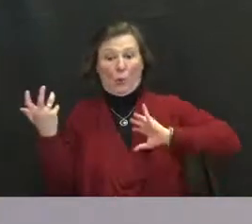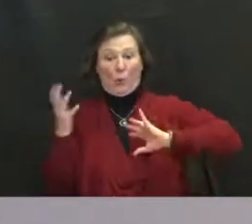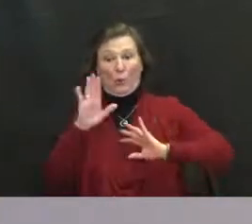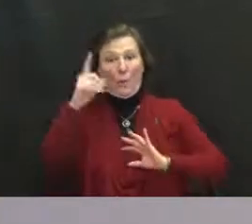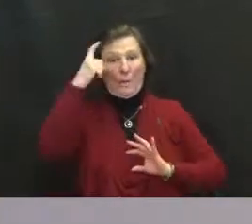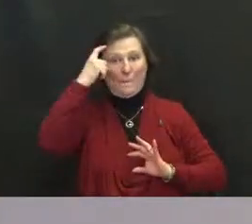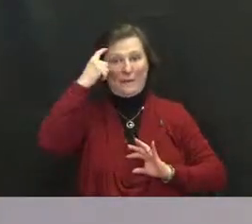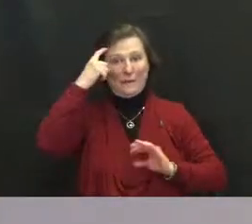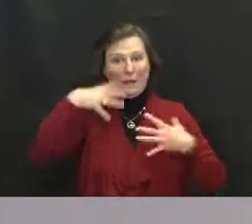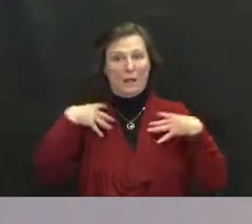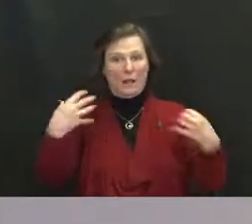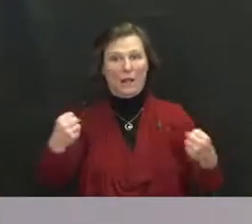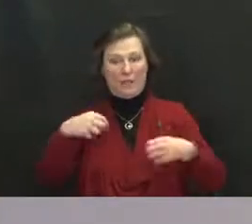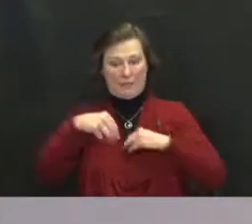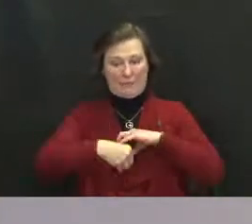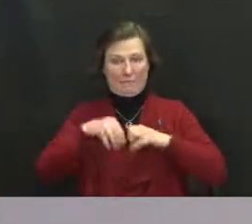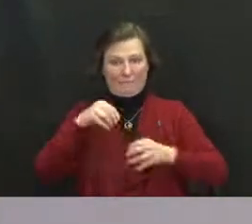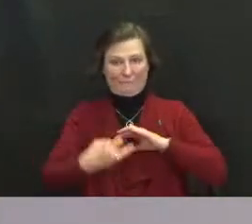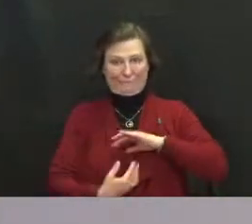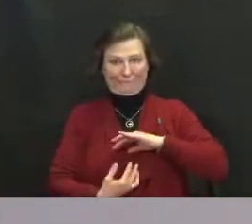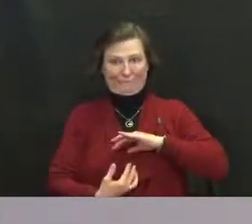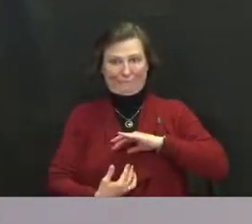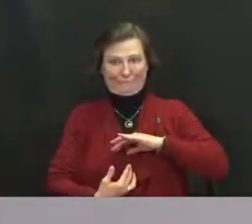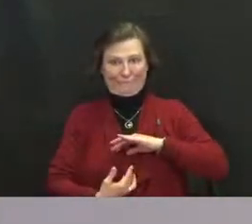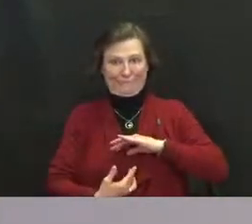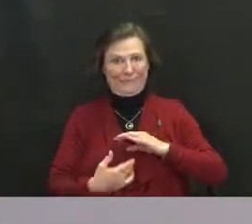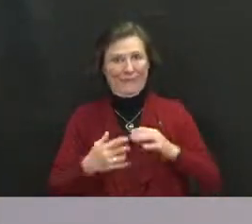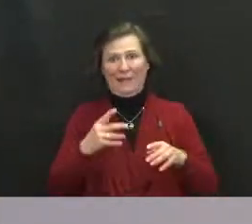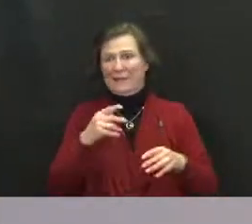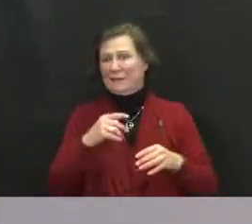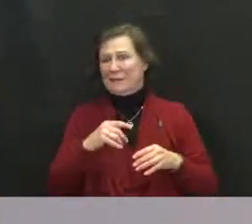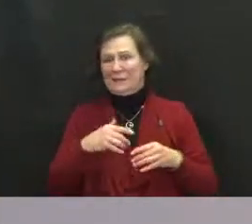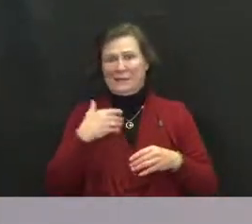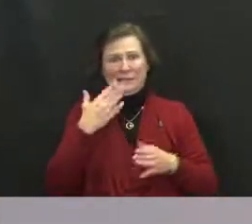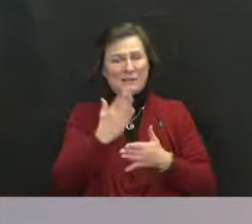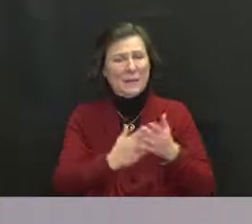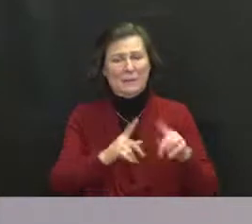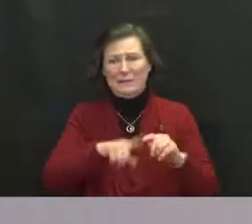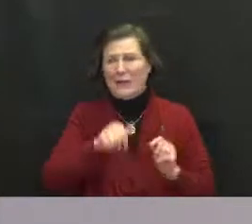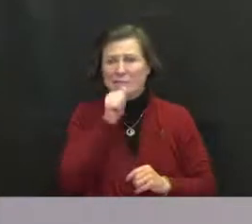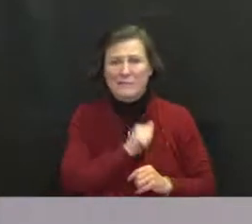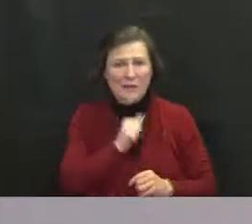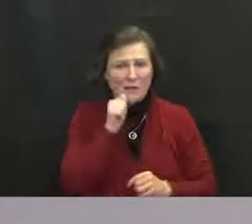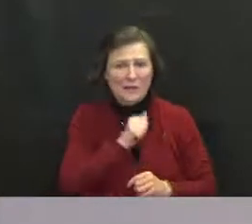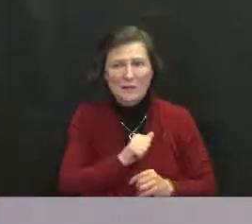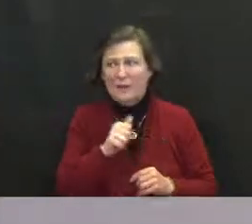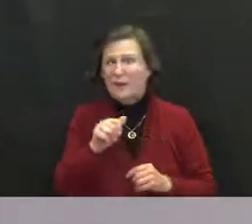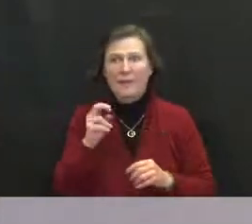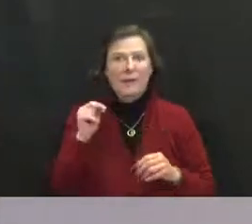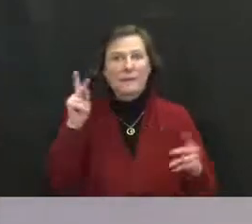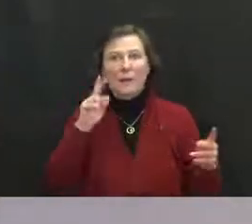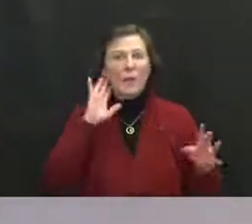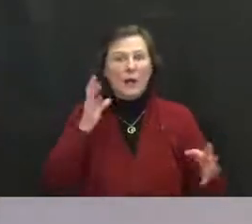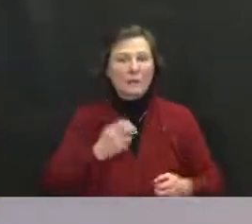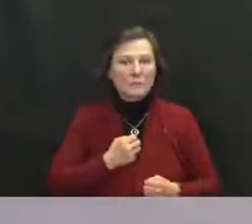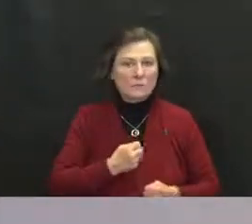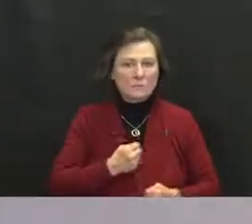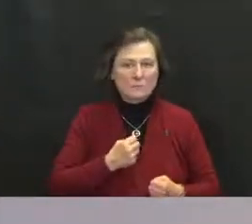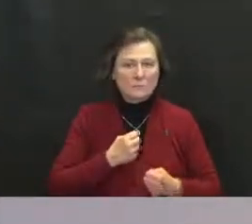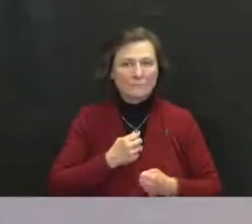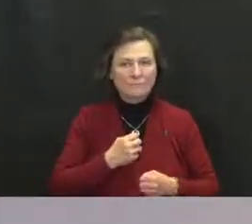health. When this becomes intolerable, sometimes people, then they just let it out, they lash out in